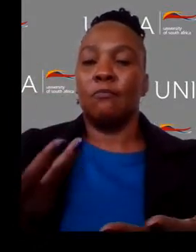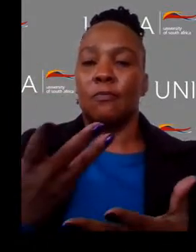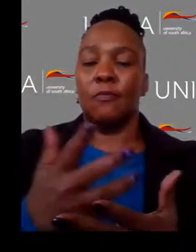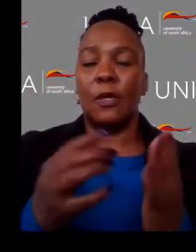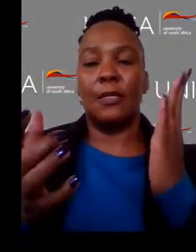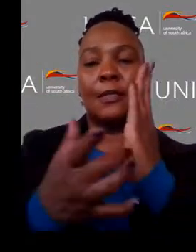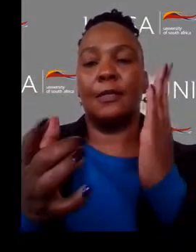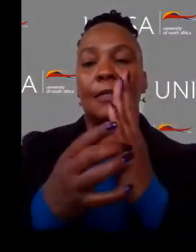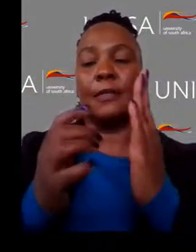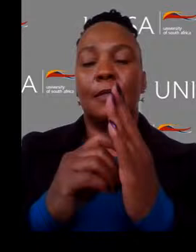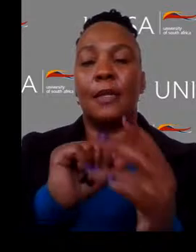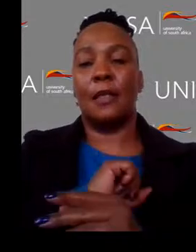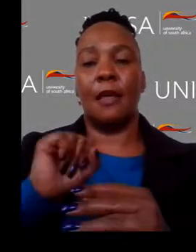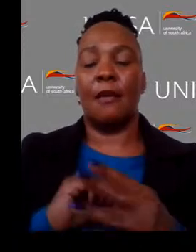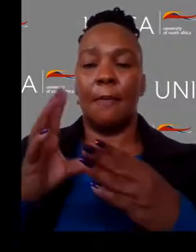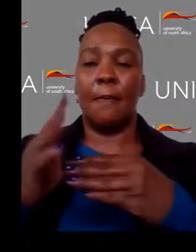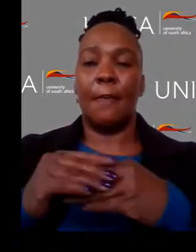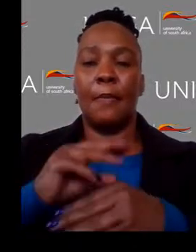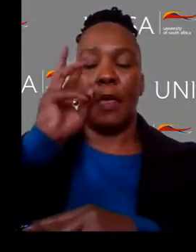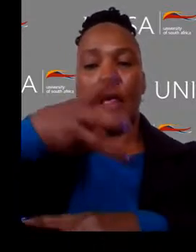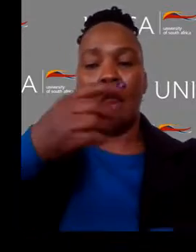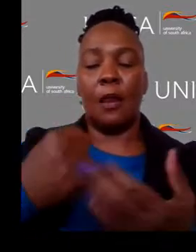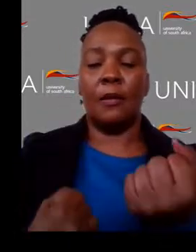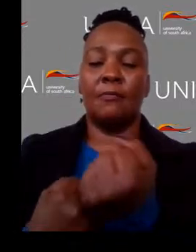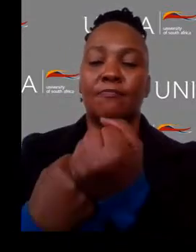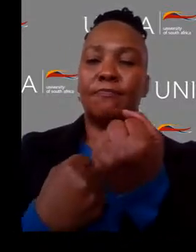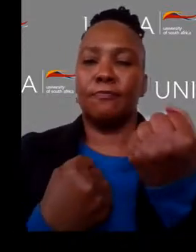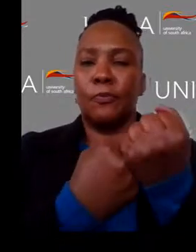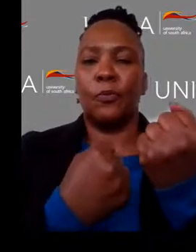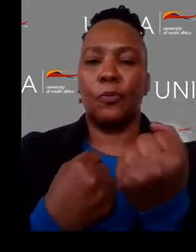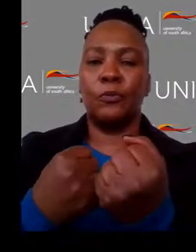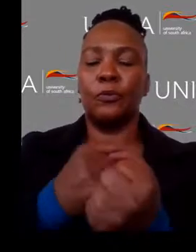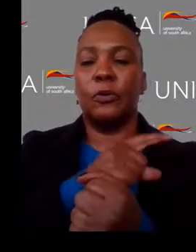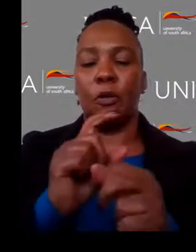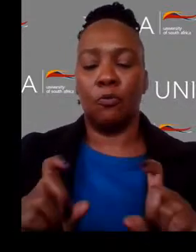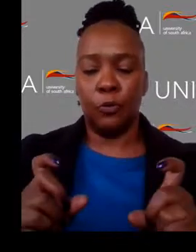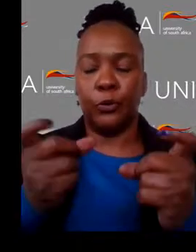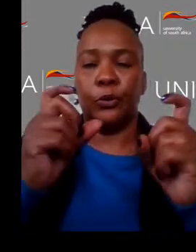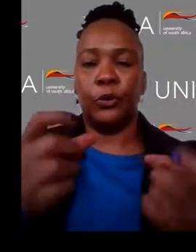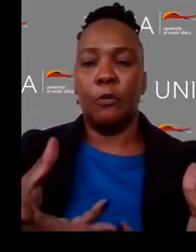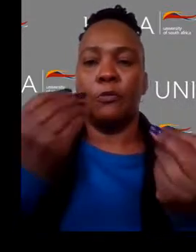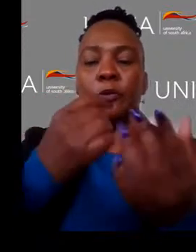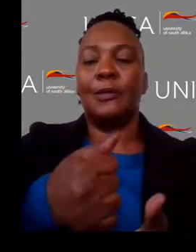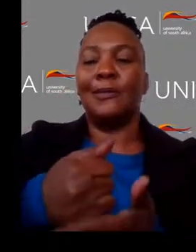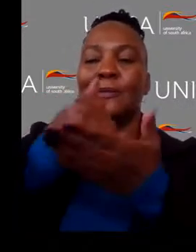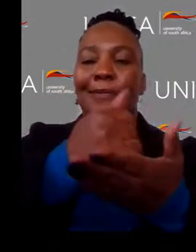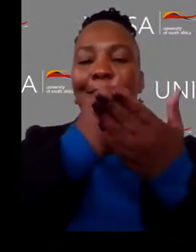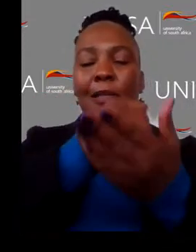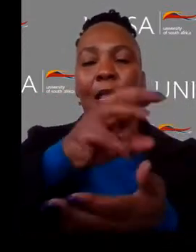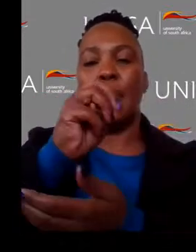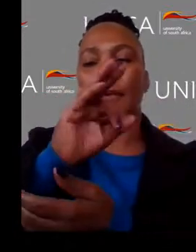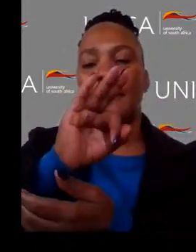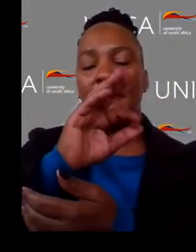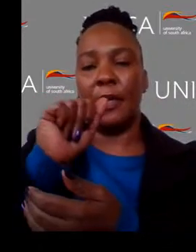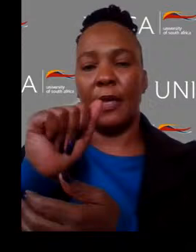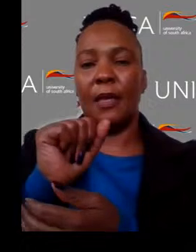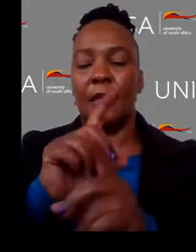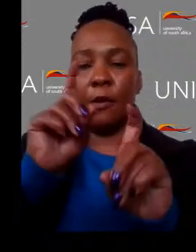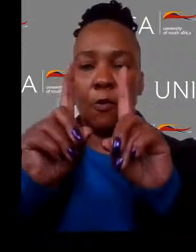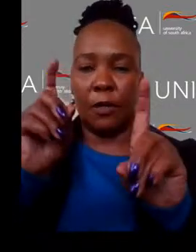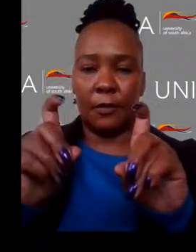staff that can assist you in quickly getting assistance with your MFA